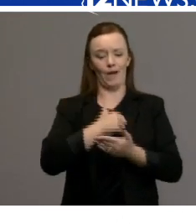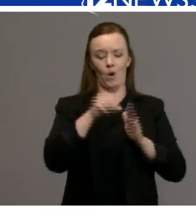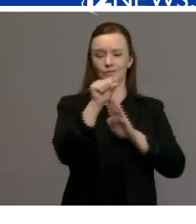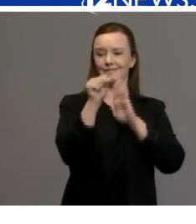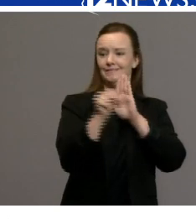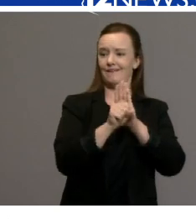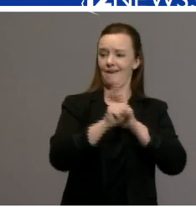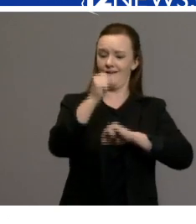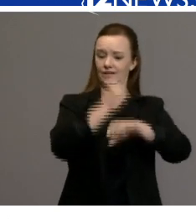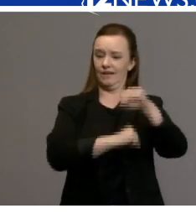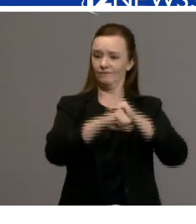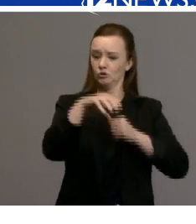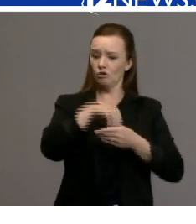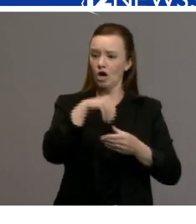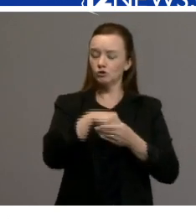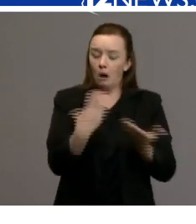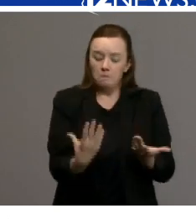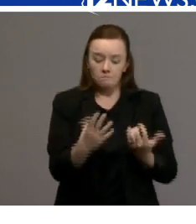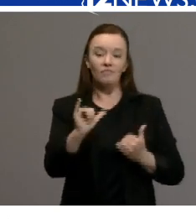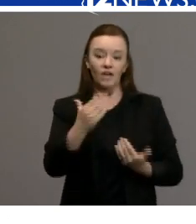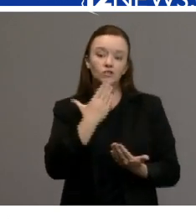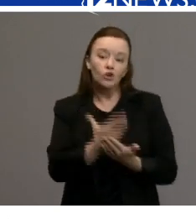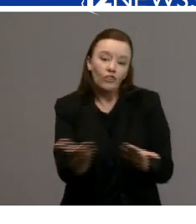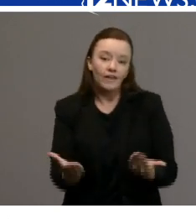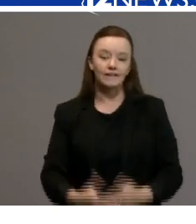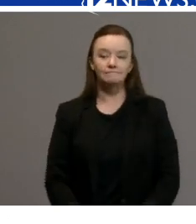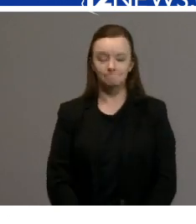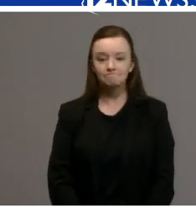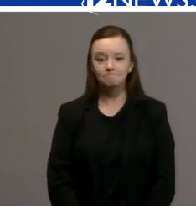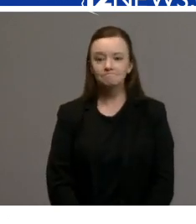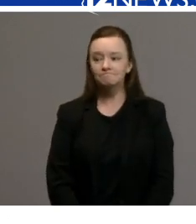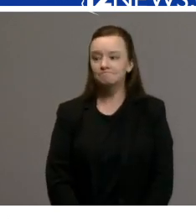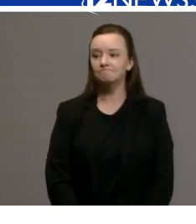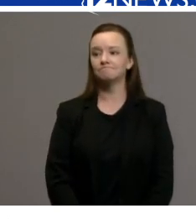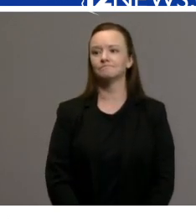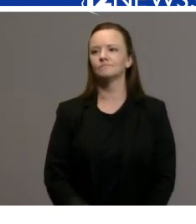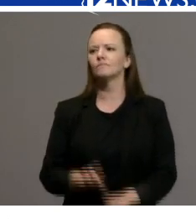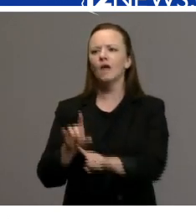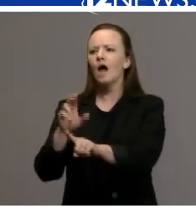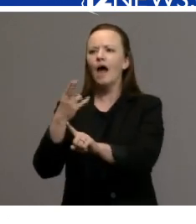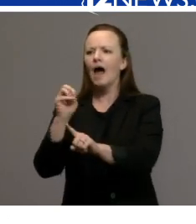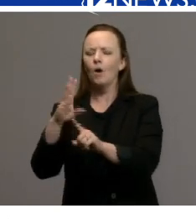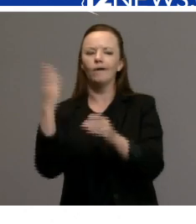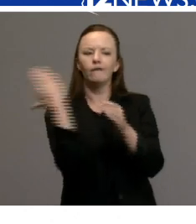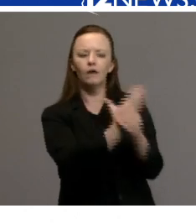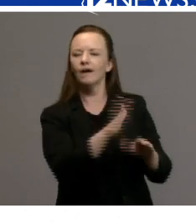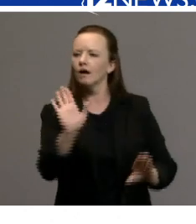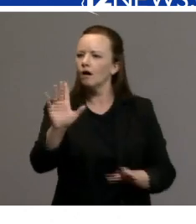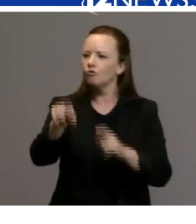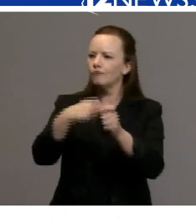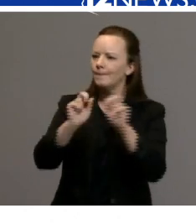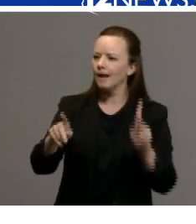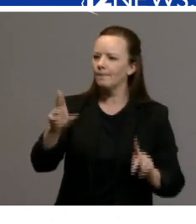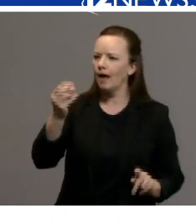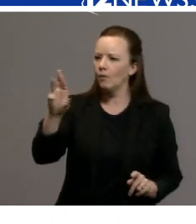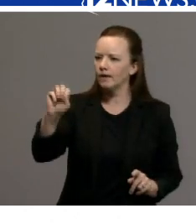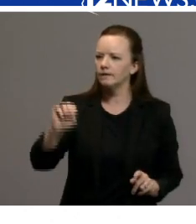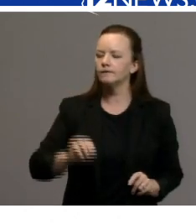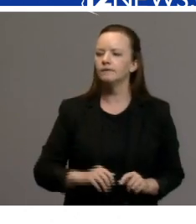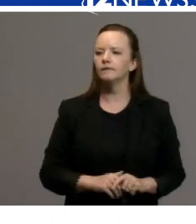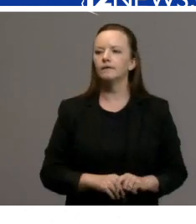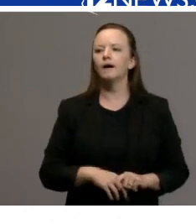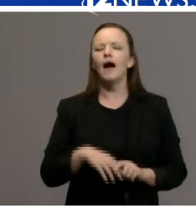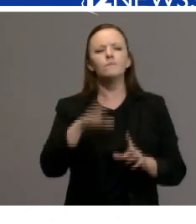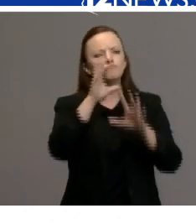good thing. Governor, just real quick on the subject, so Trump, which is, the president has said that